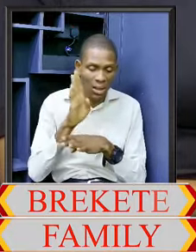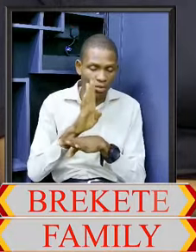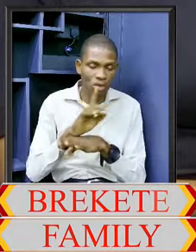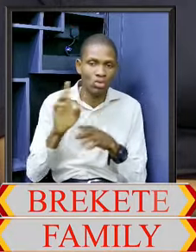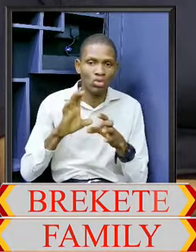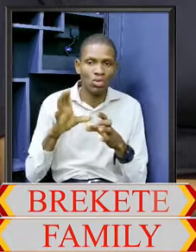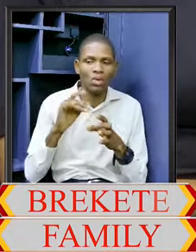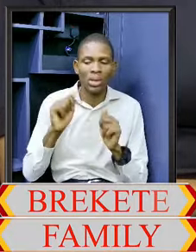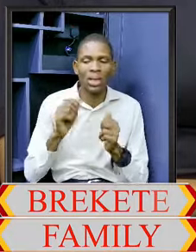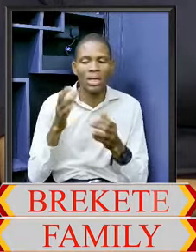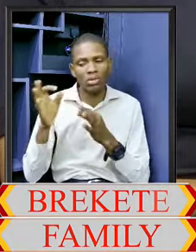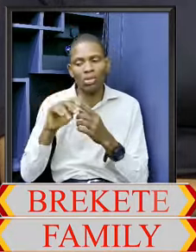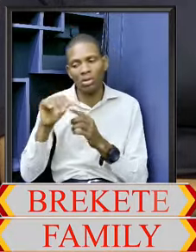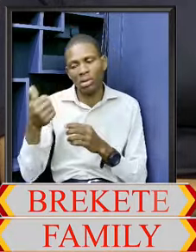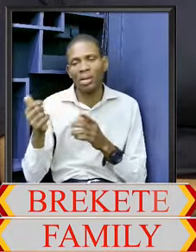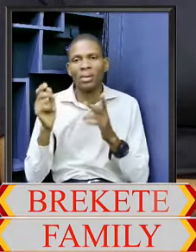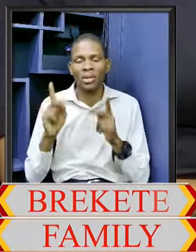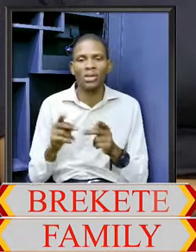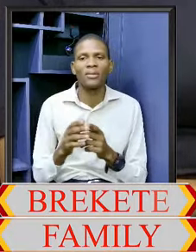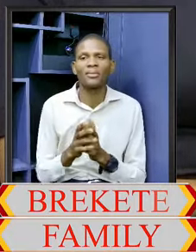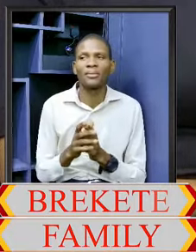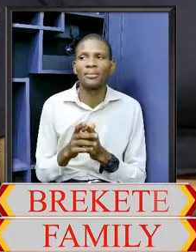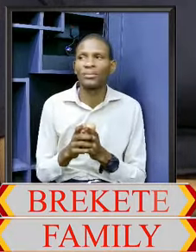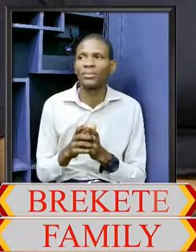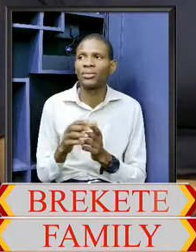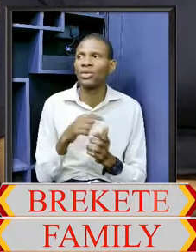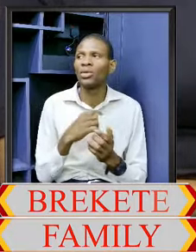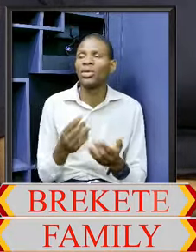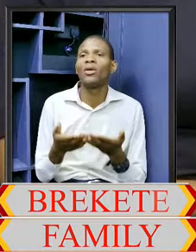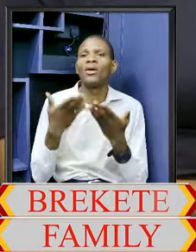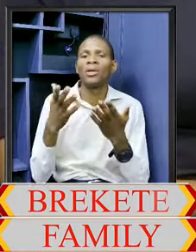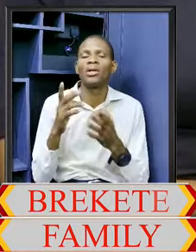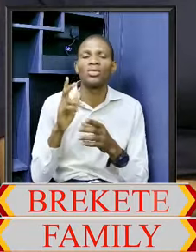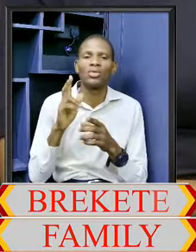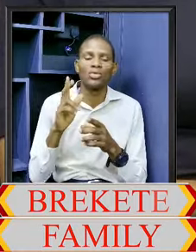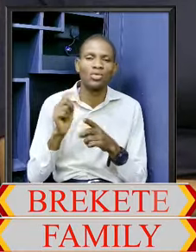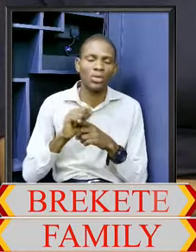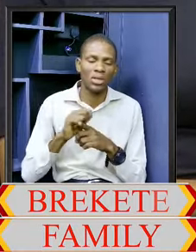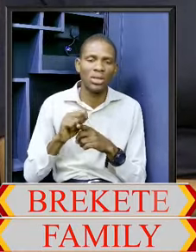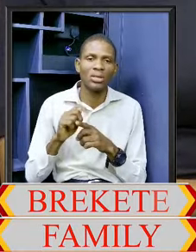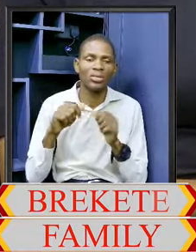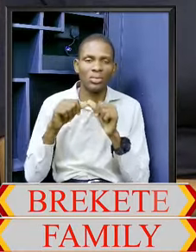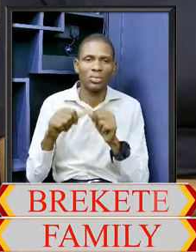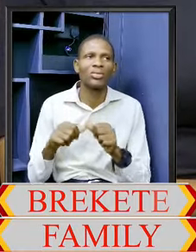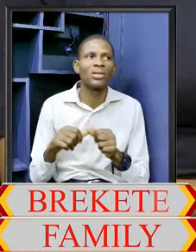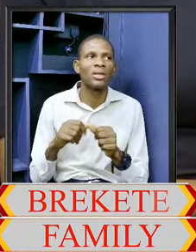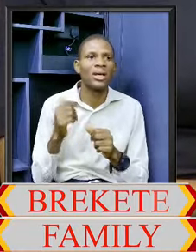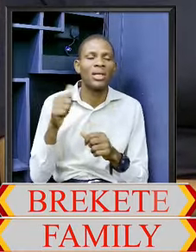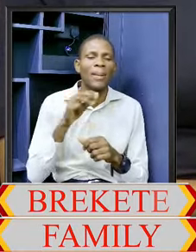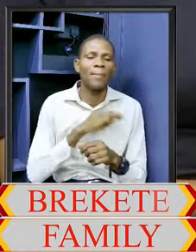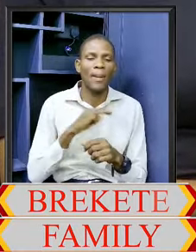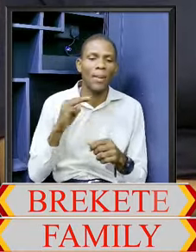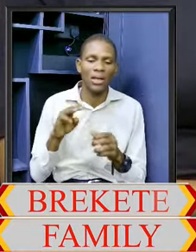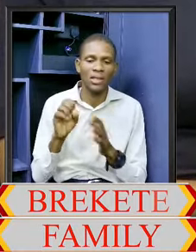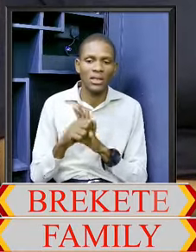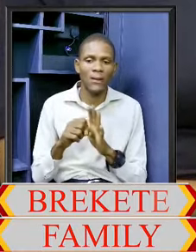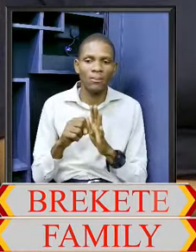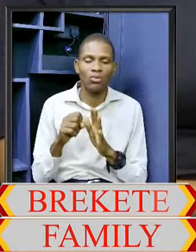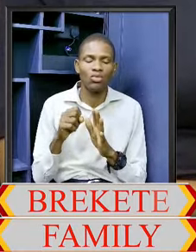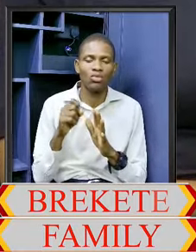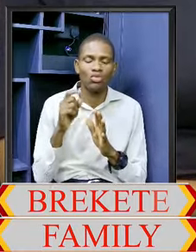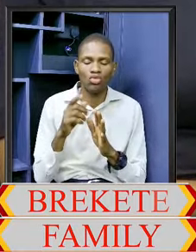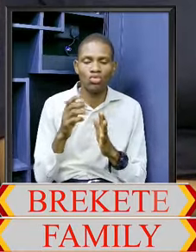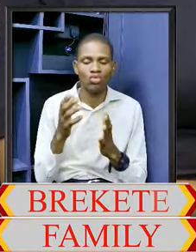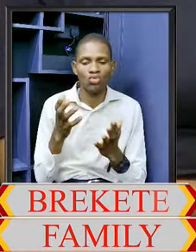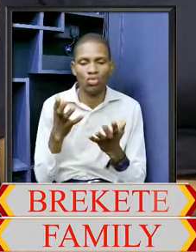person say now like this, now like this, it dey work. So we dey offer now training they go on, and any membership plan where you